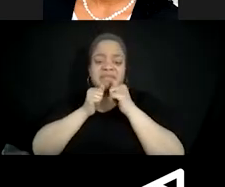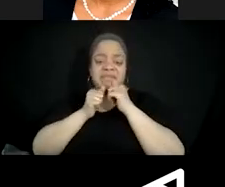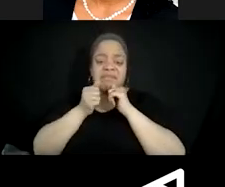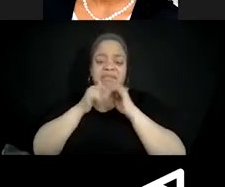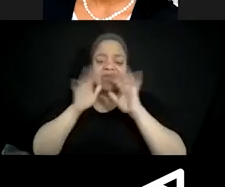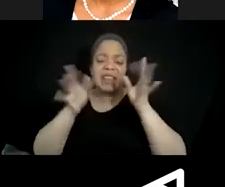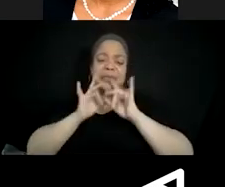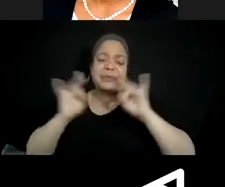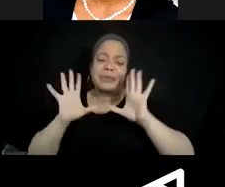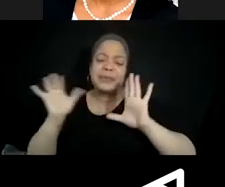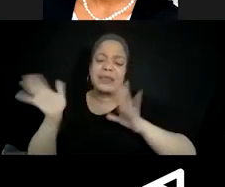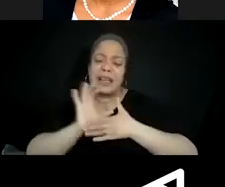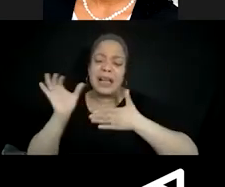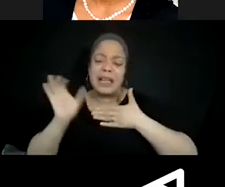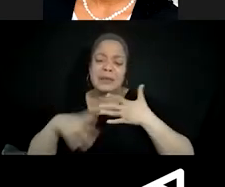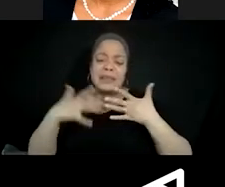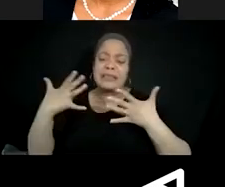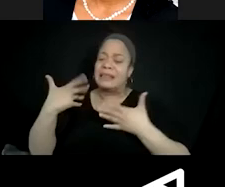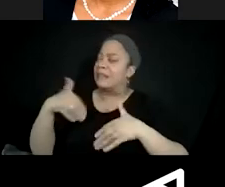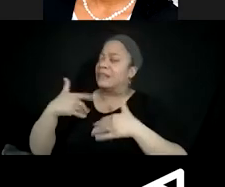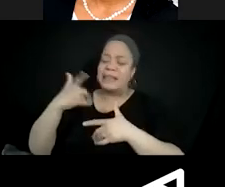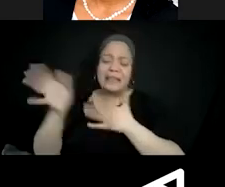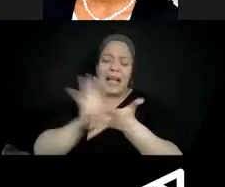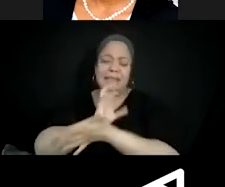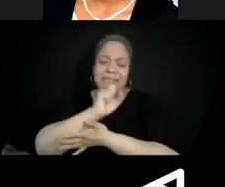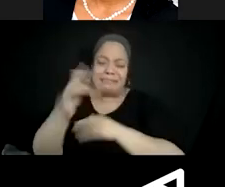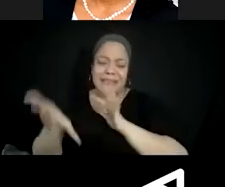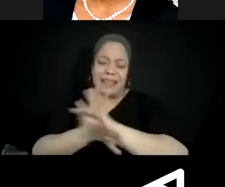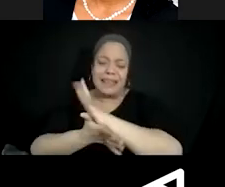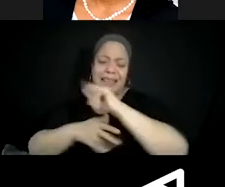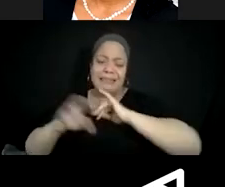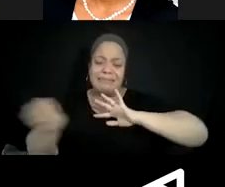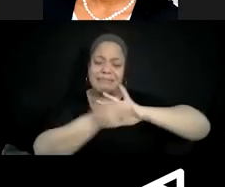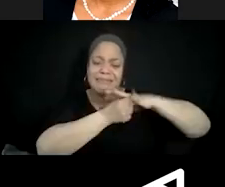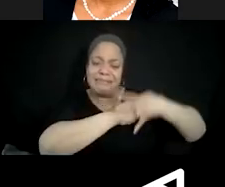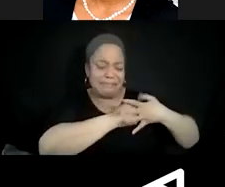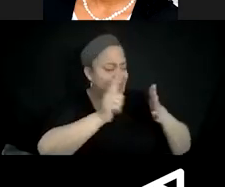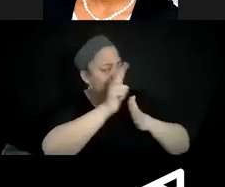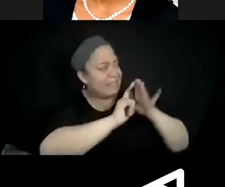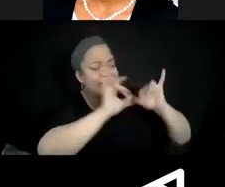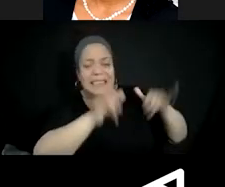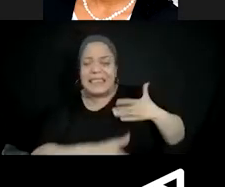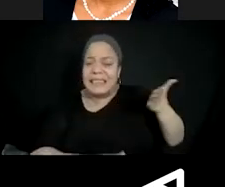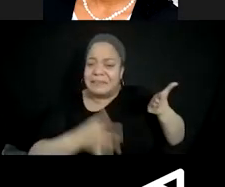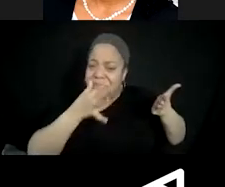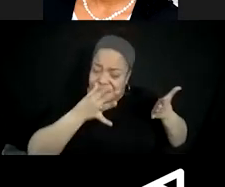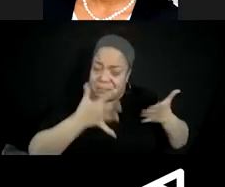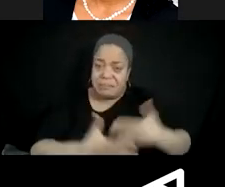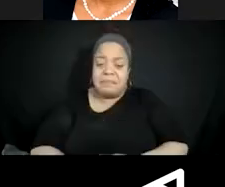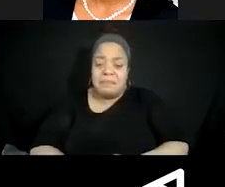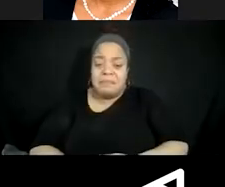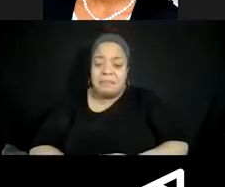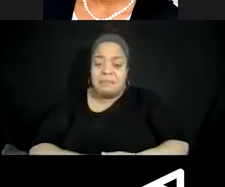and harsh punishment at the hands of our legal system. A particularly damaging consequence took hold in the